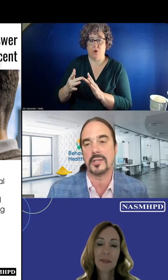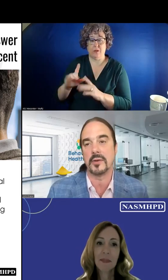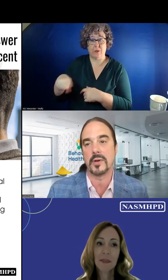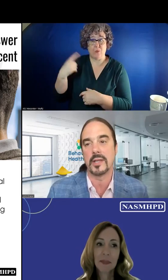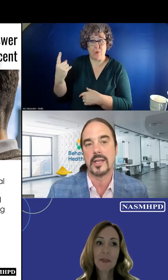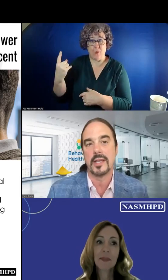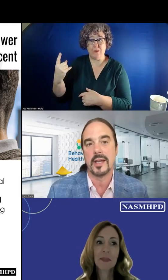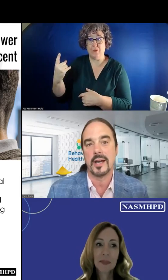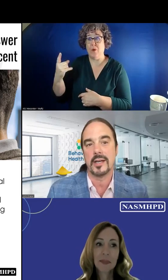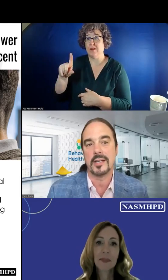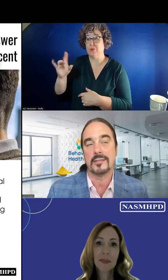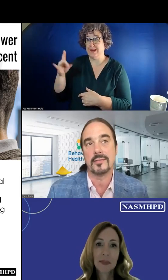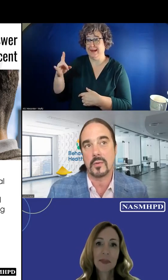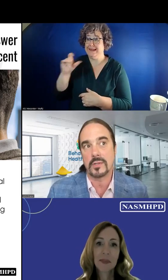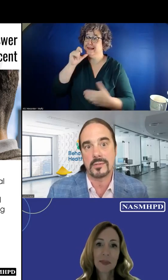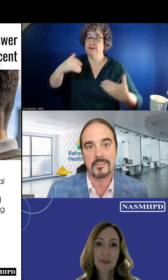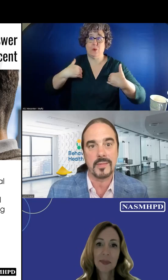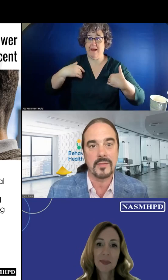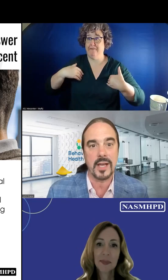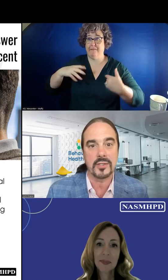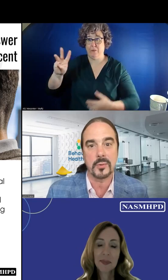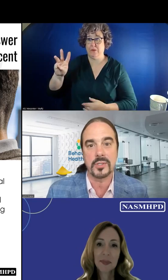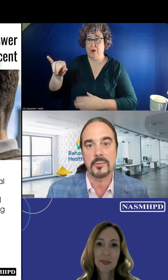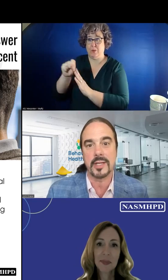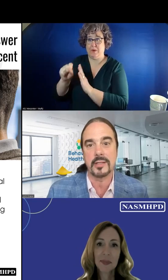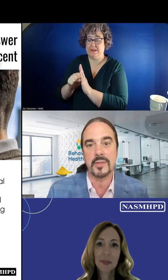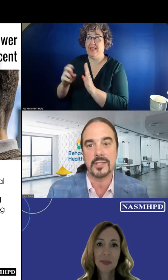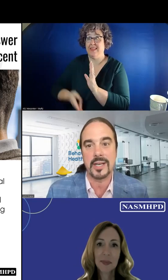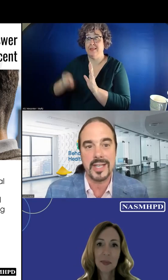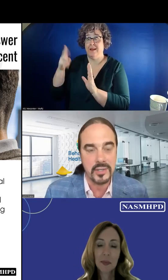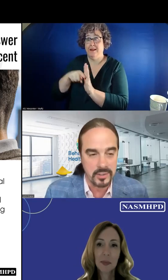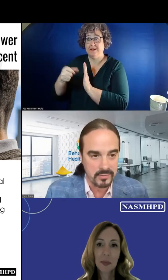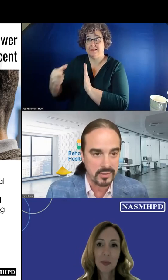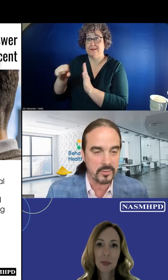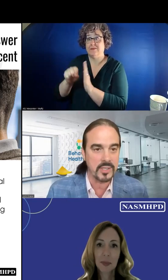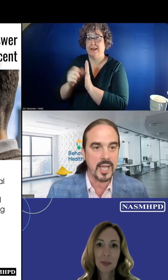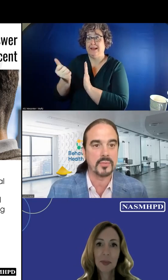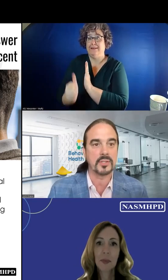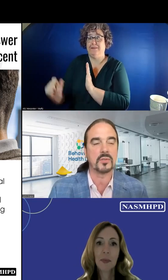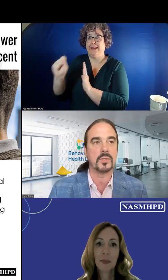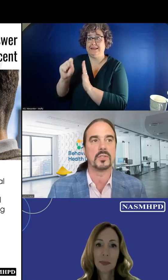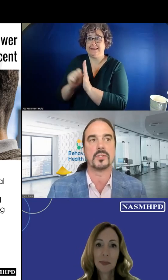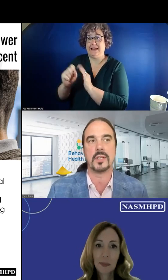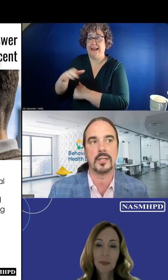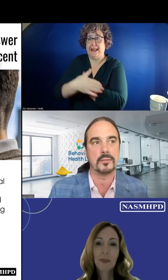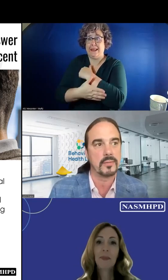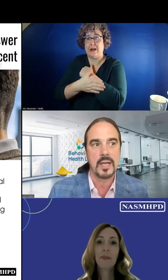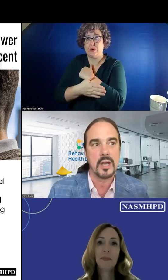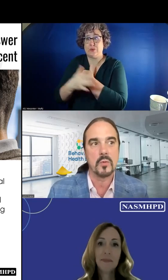center in the network. And of course, they have the highest suicide rate of any state in the nation. So the absence